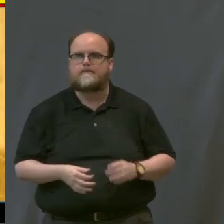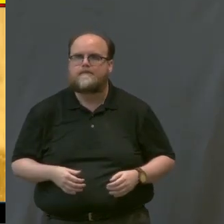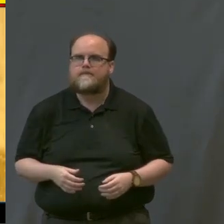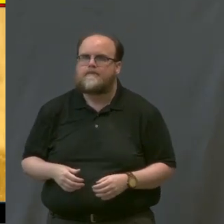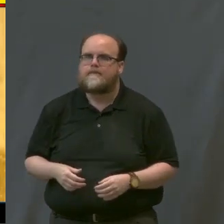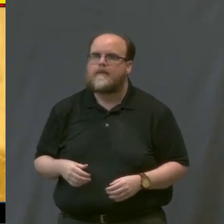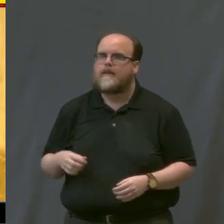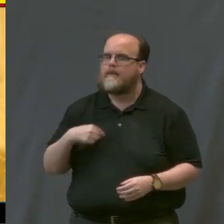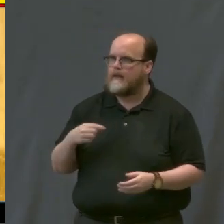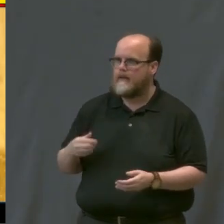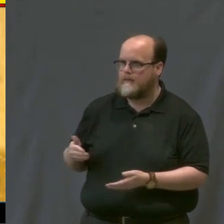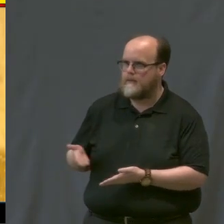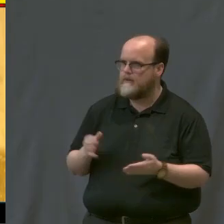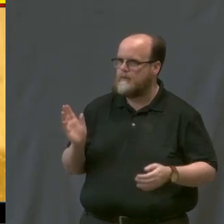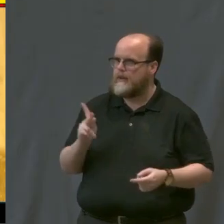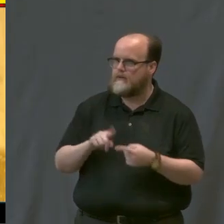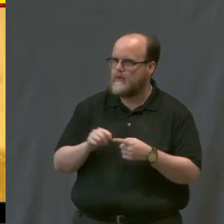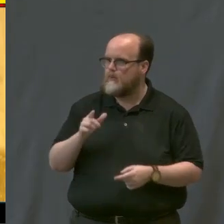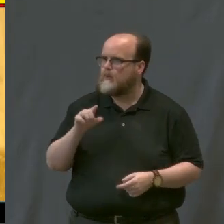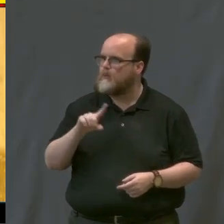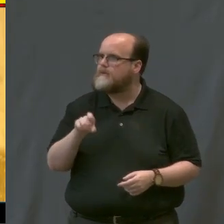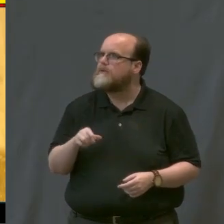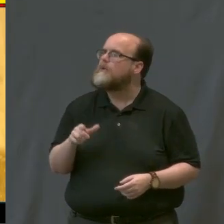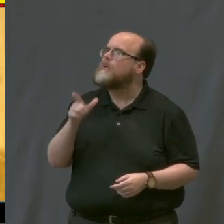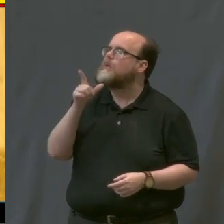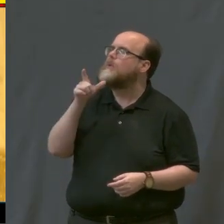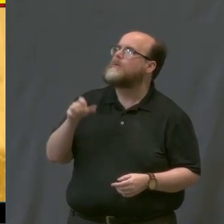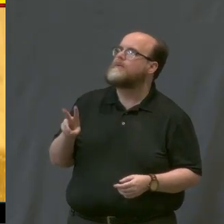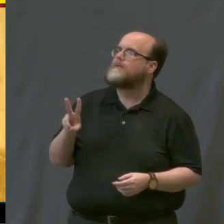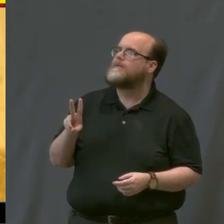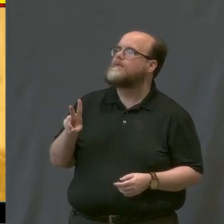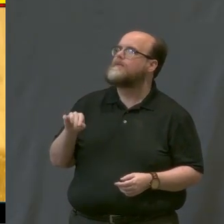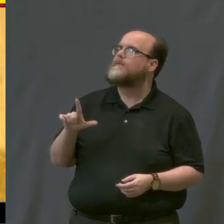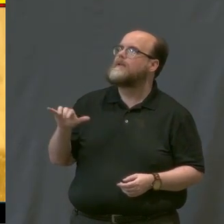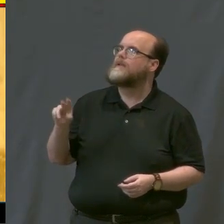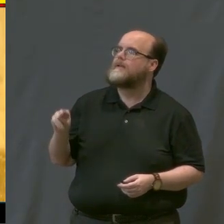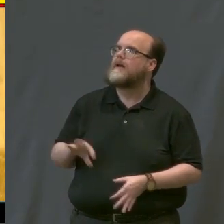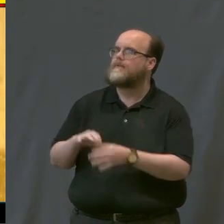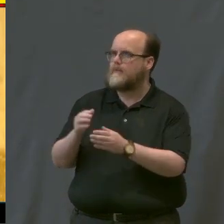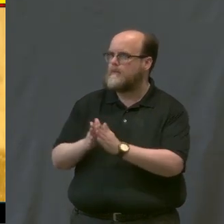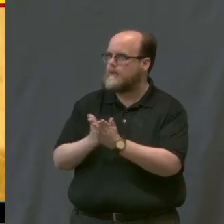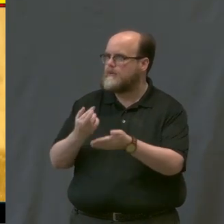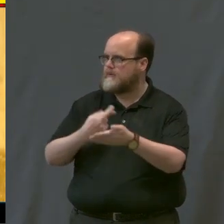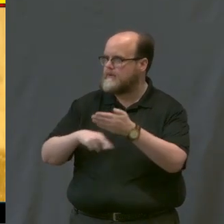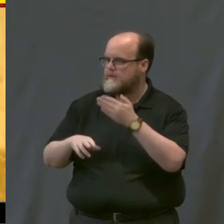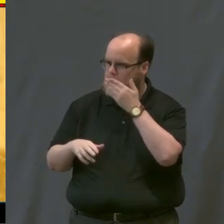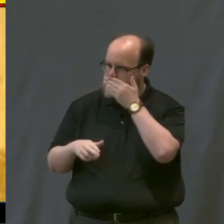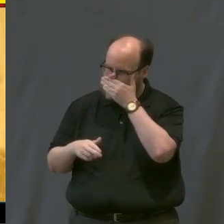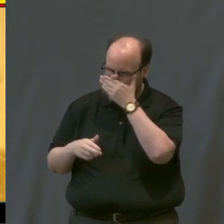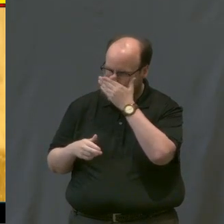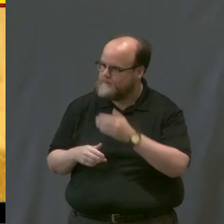This takes us back to the question, who actually is the villain of the book of Revelation?